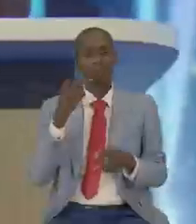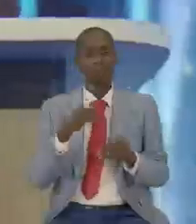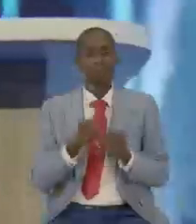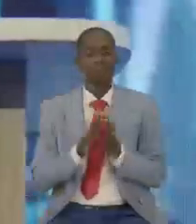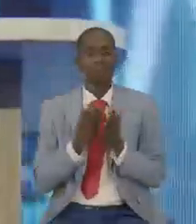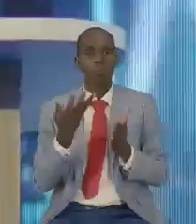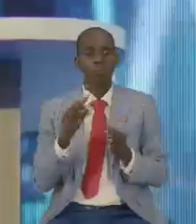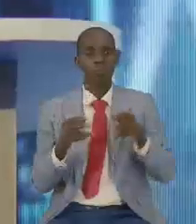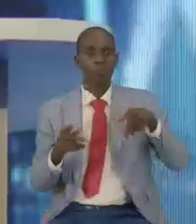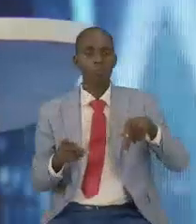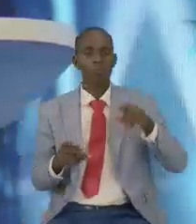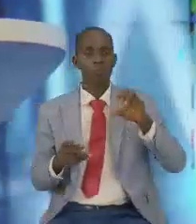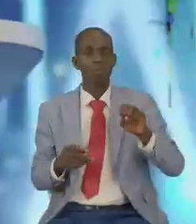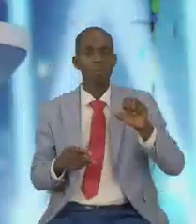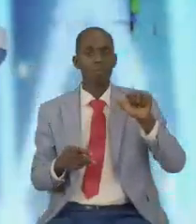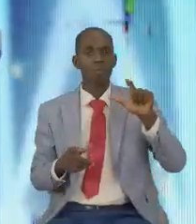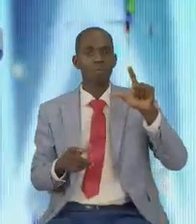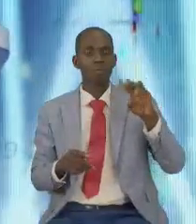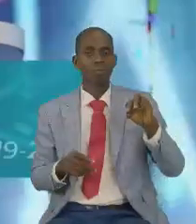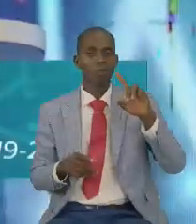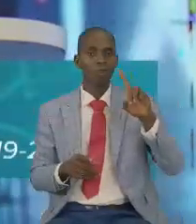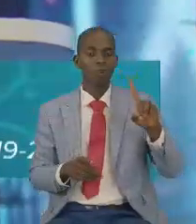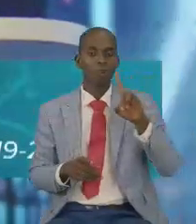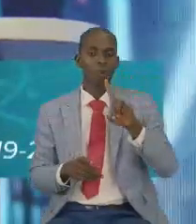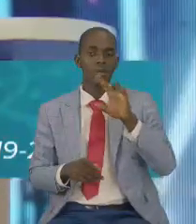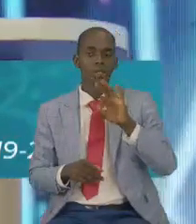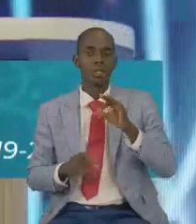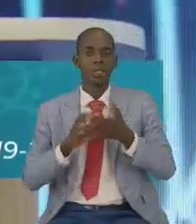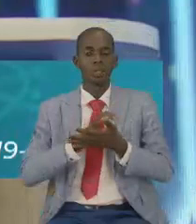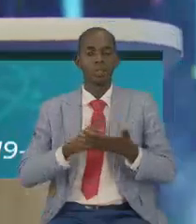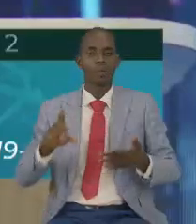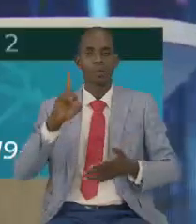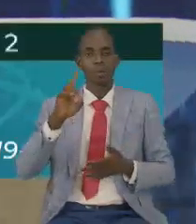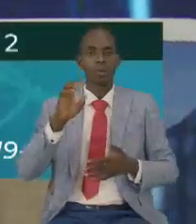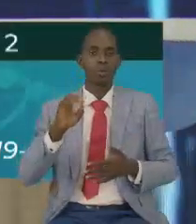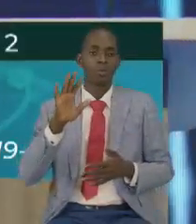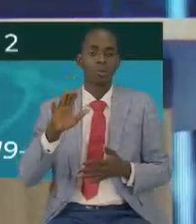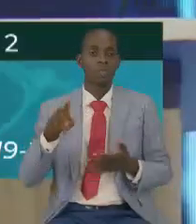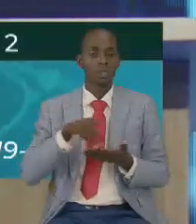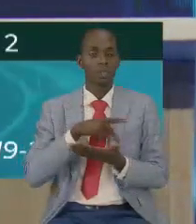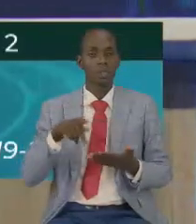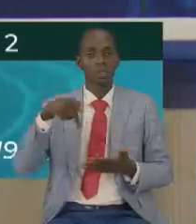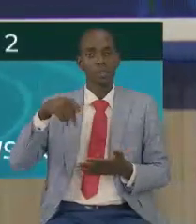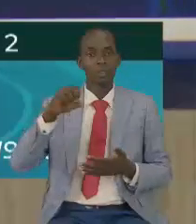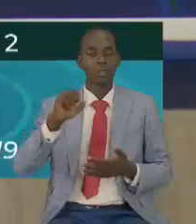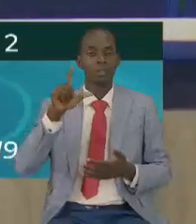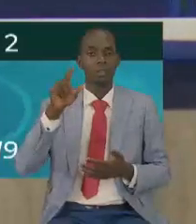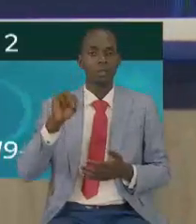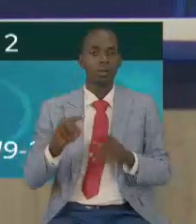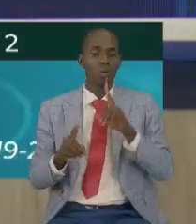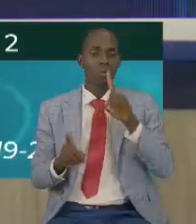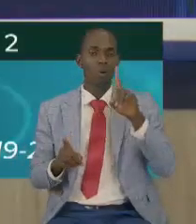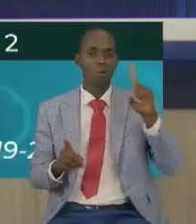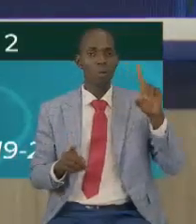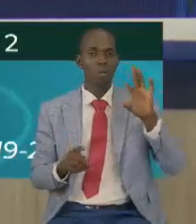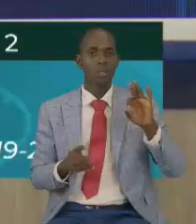from verse 105. Psalm 119, verse 105. Thy word